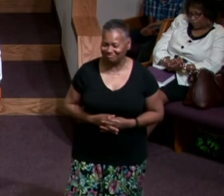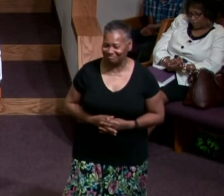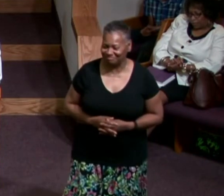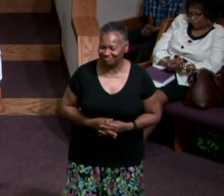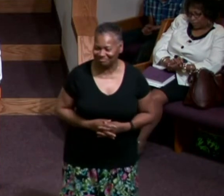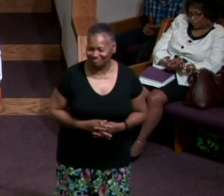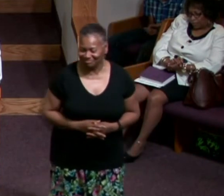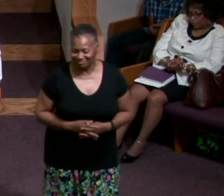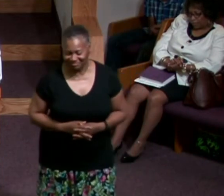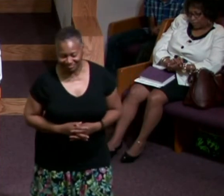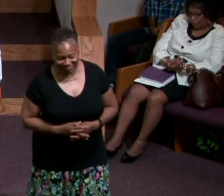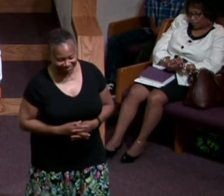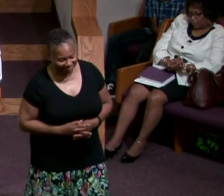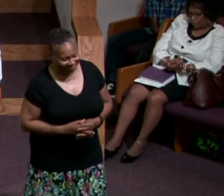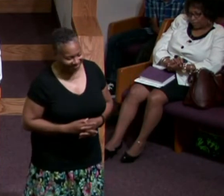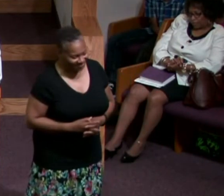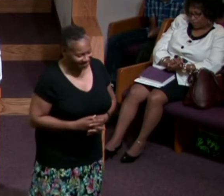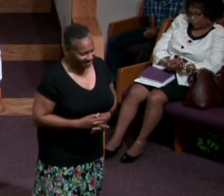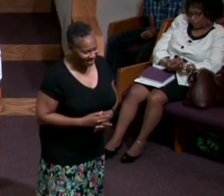Too much